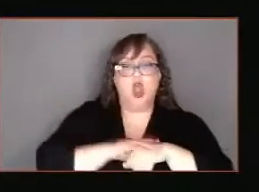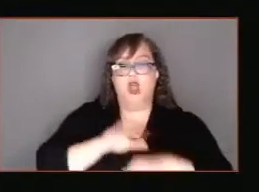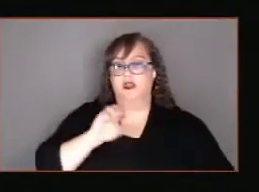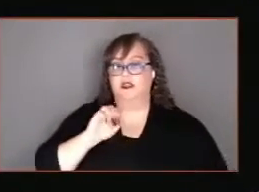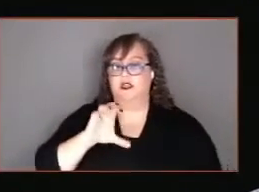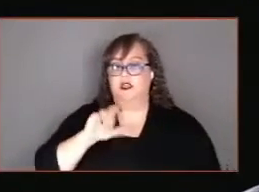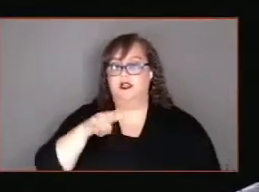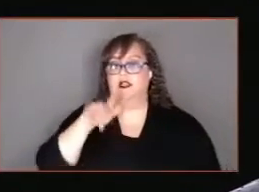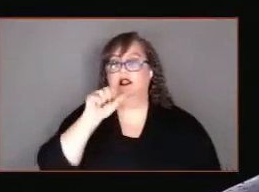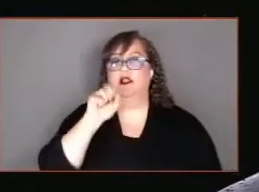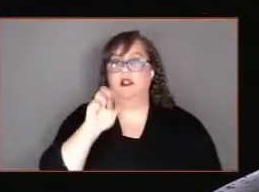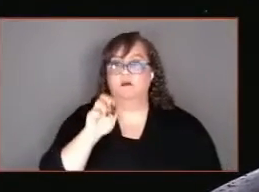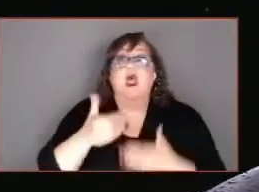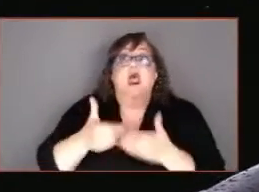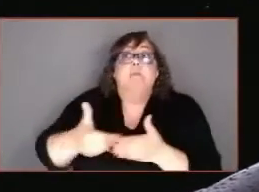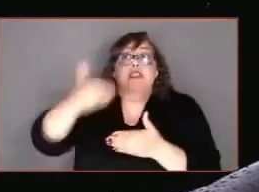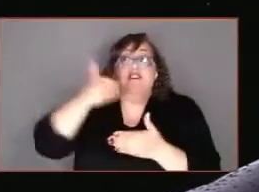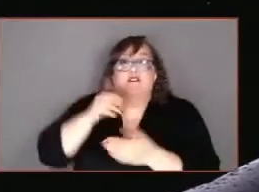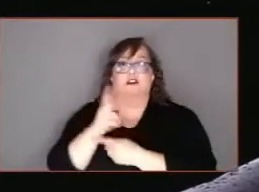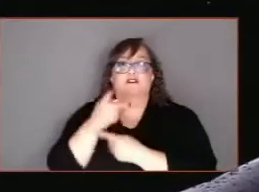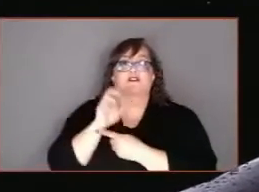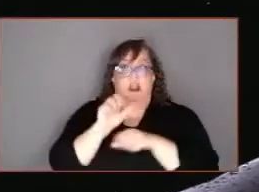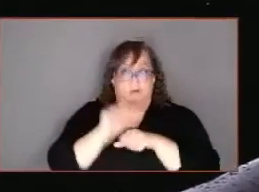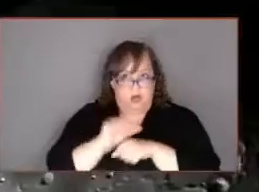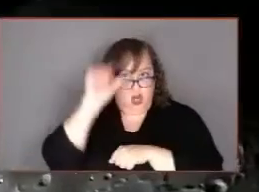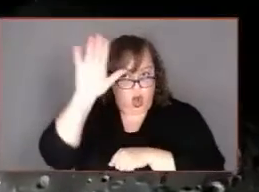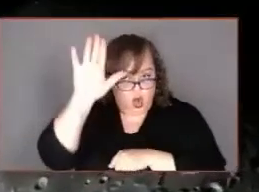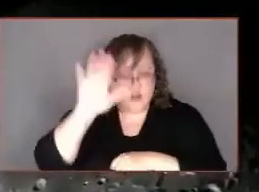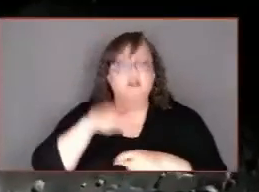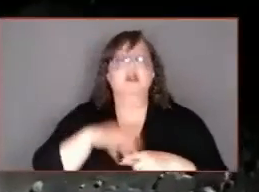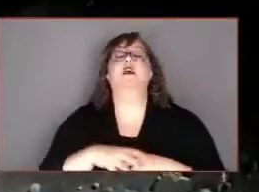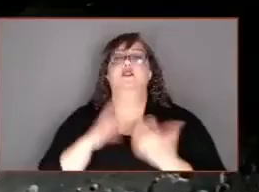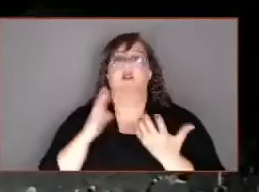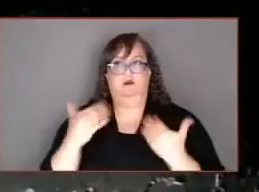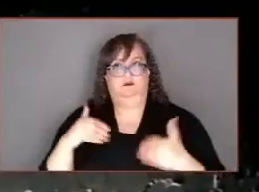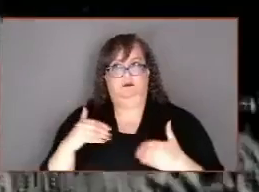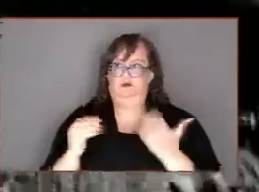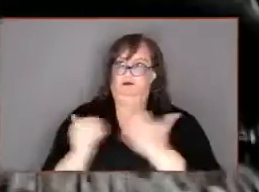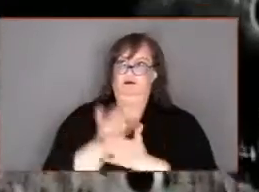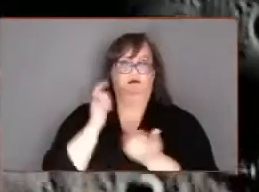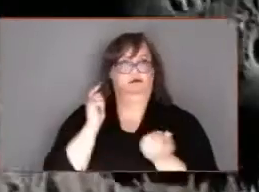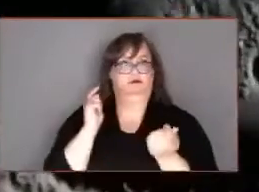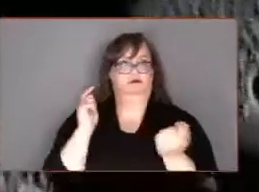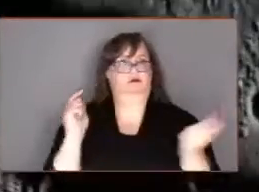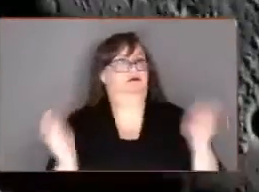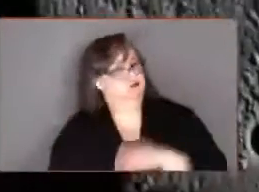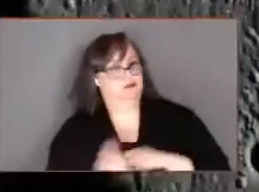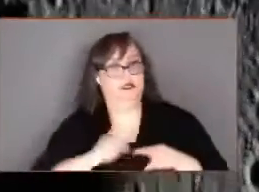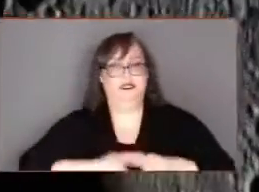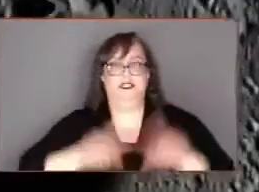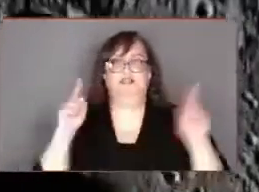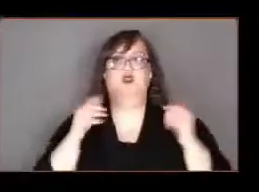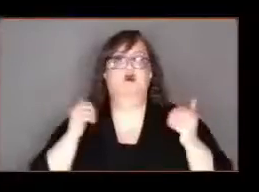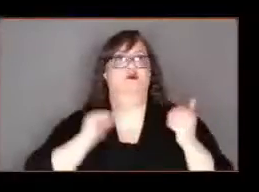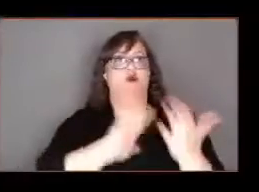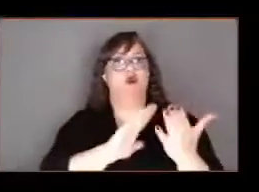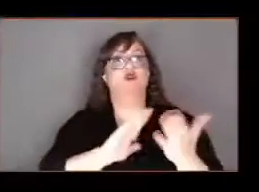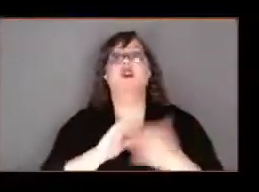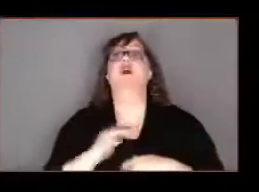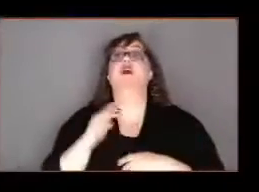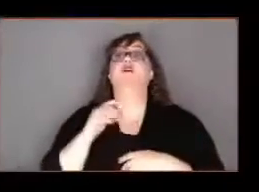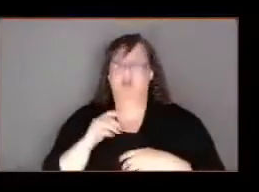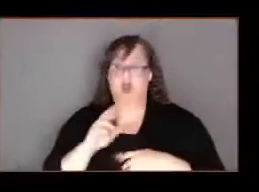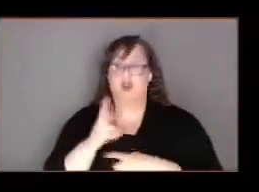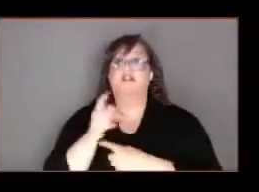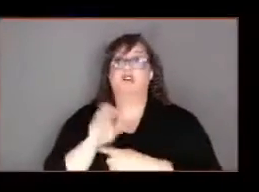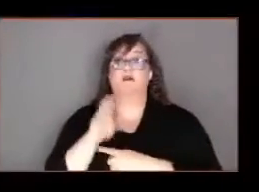head how we normally do this. This is truly creative. An industry partner will launch Viper to the moon's south pole. This is a place